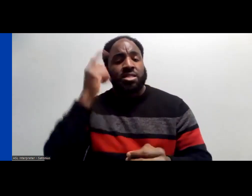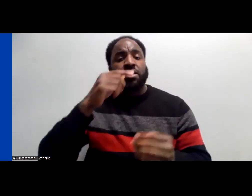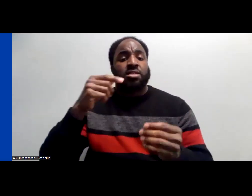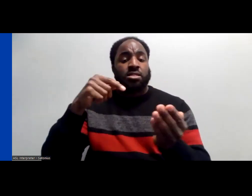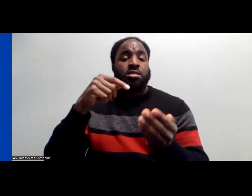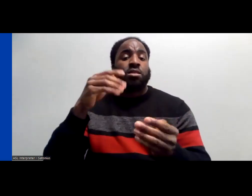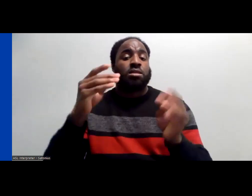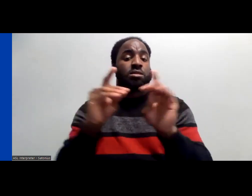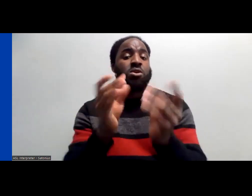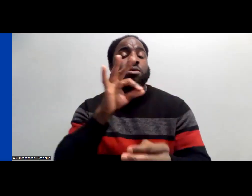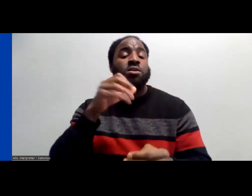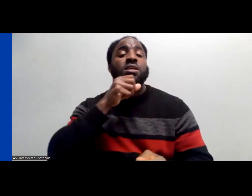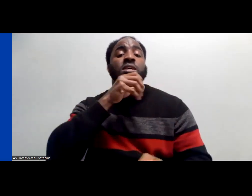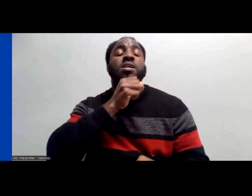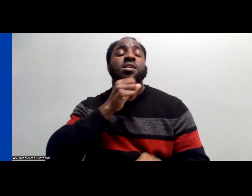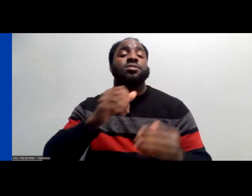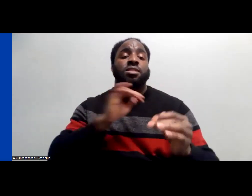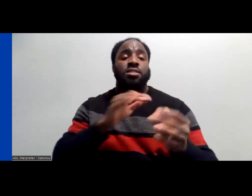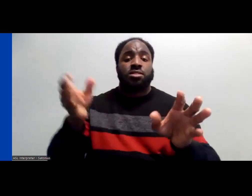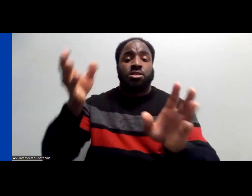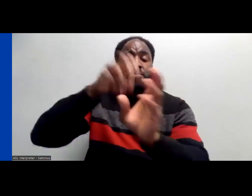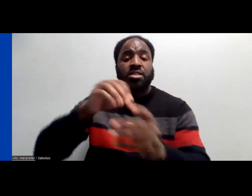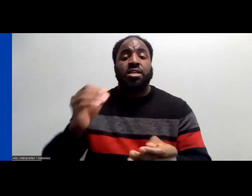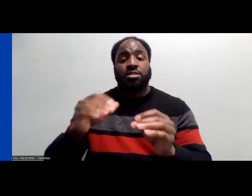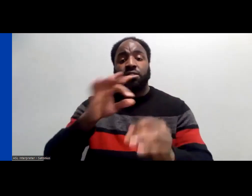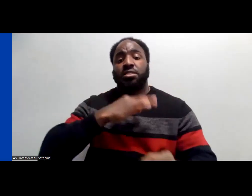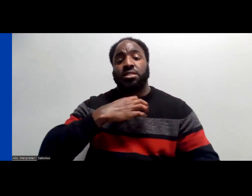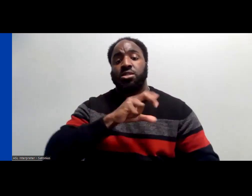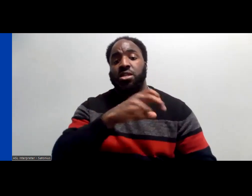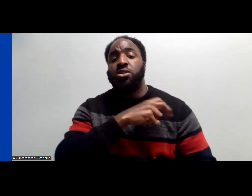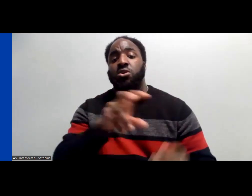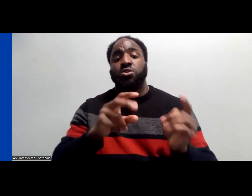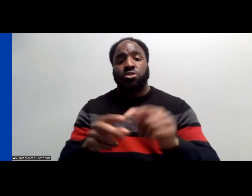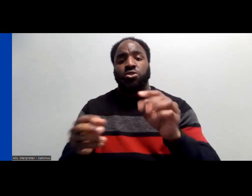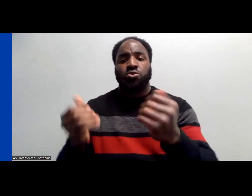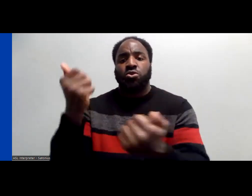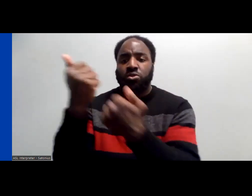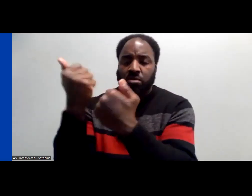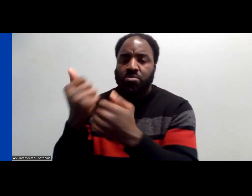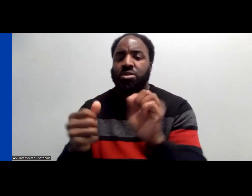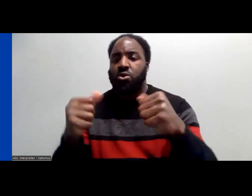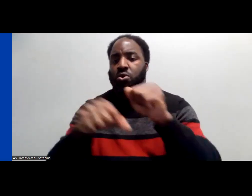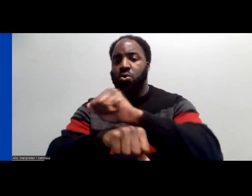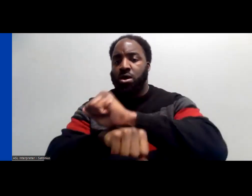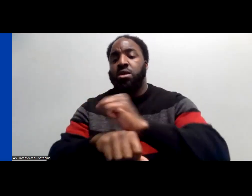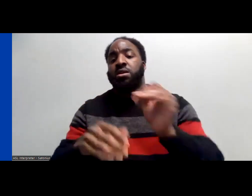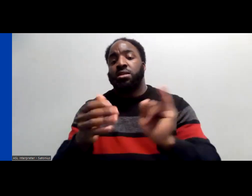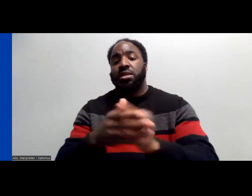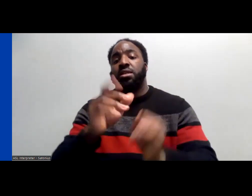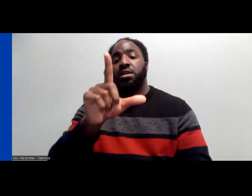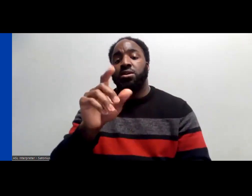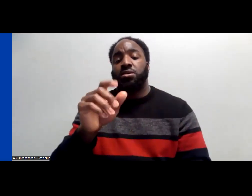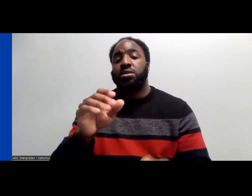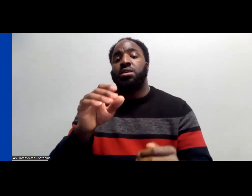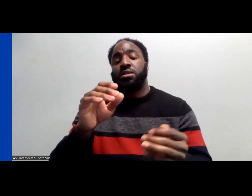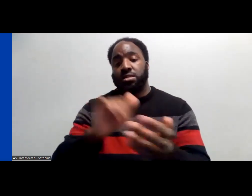engaging stakeholders to pick off, kind of supplement the work that the the